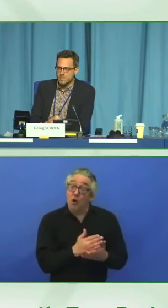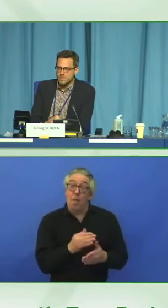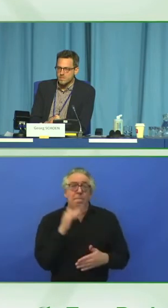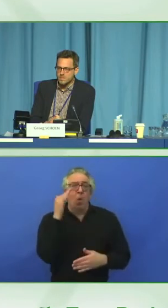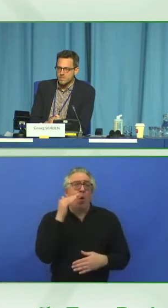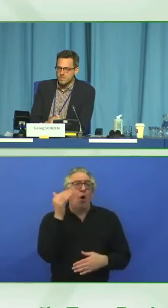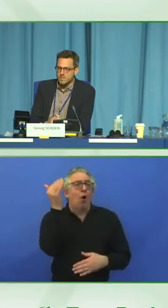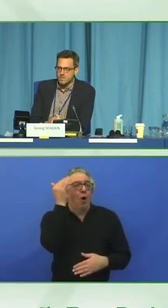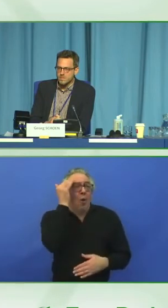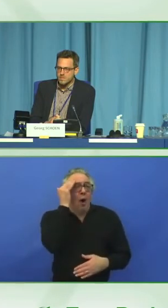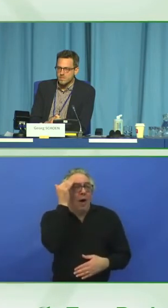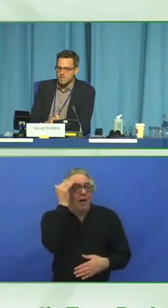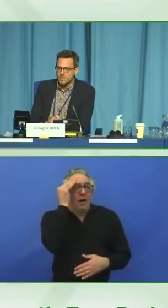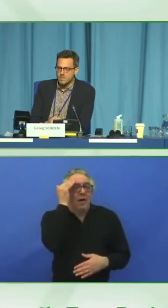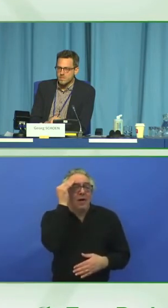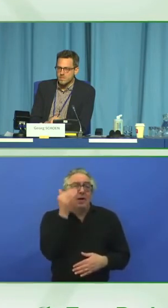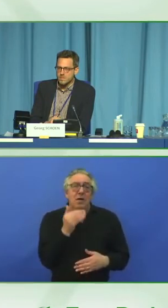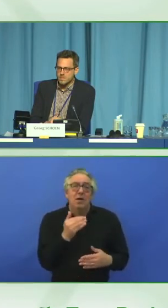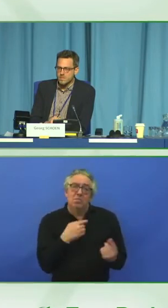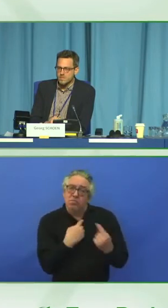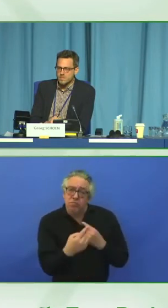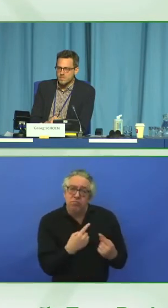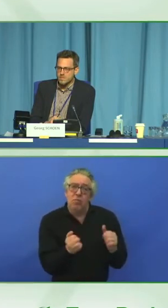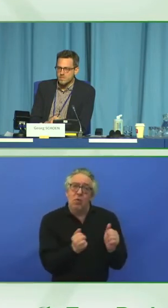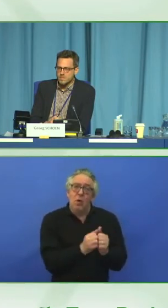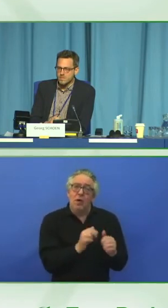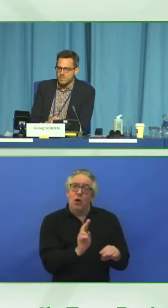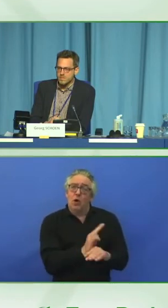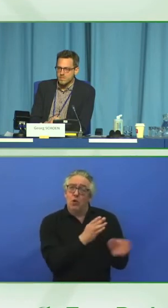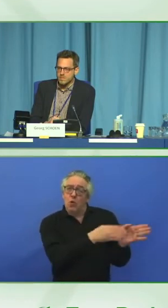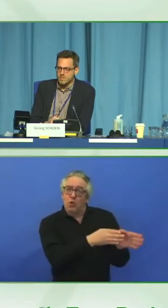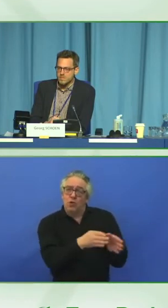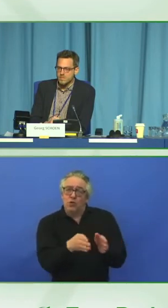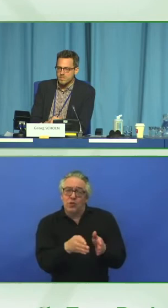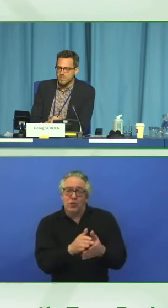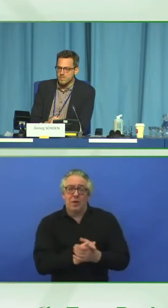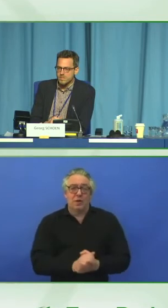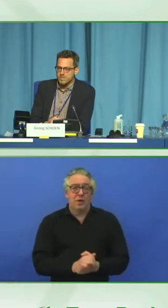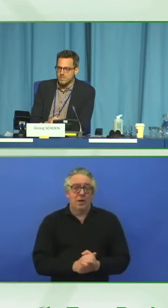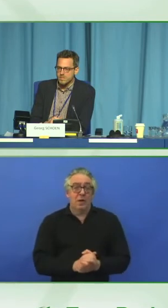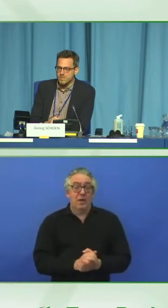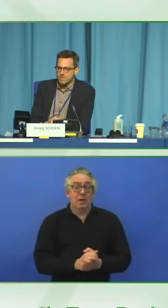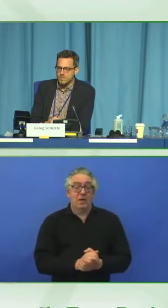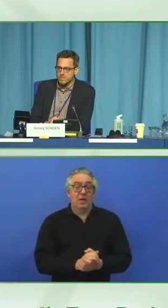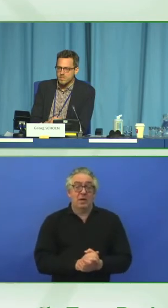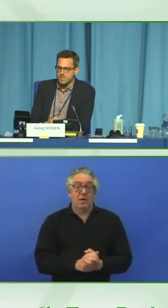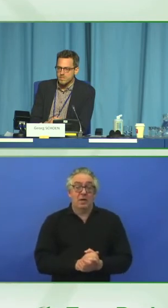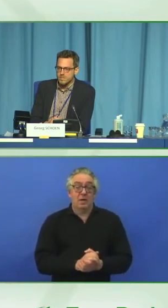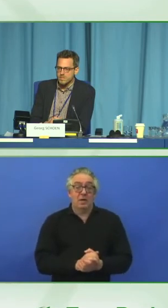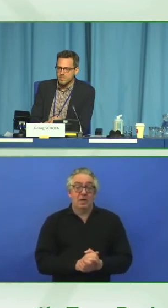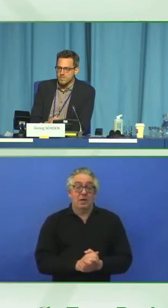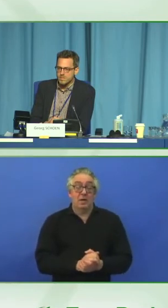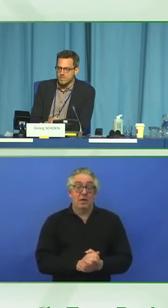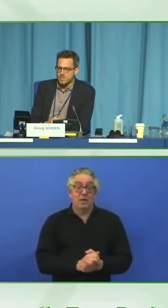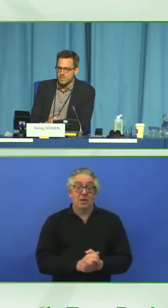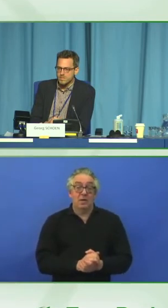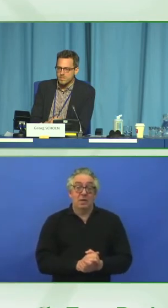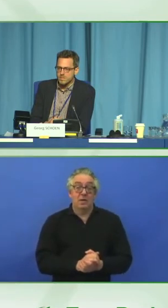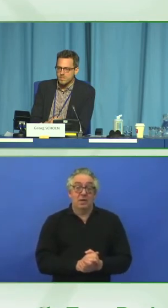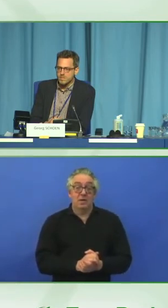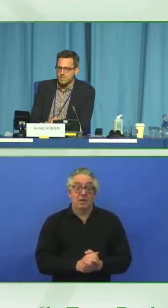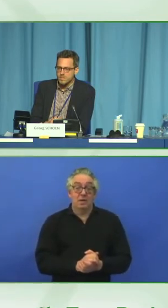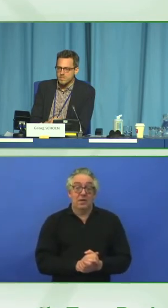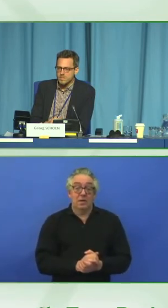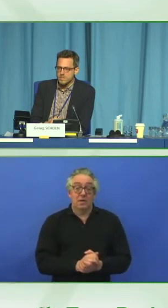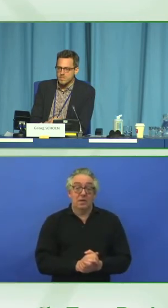versus actually the startup or the nonprofit space. The nonprofit space has actually stayed in more of the traditional area. But would love